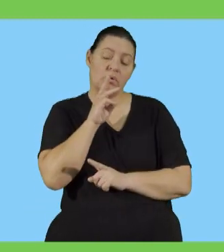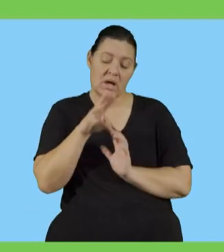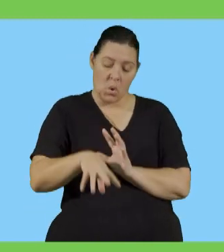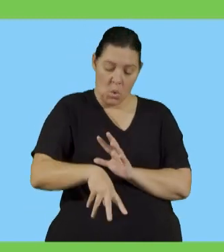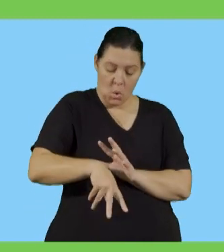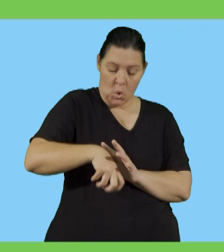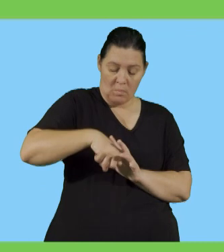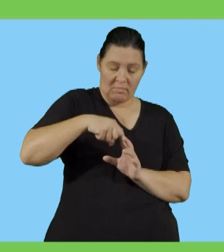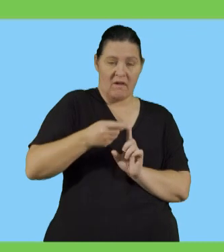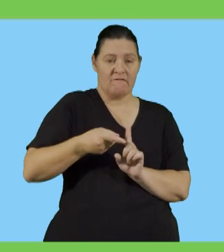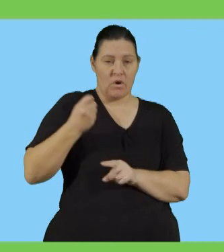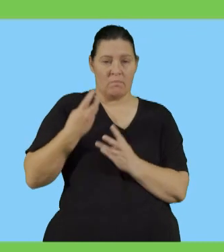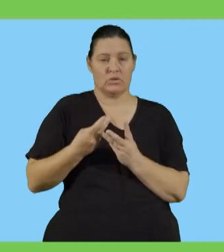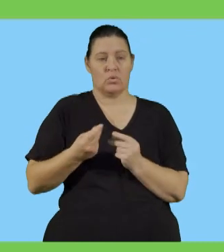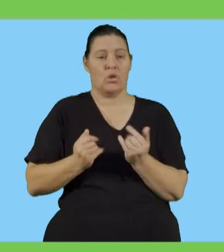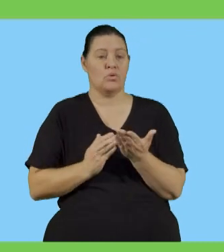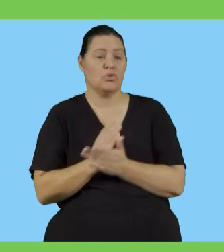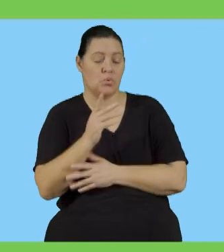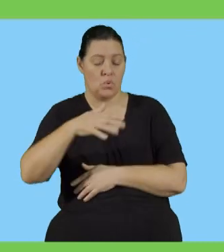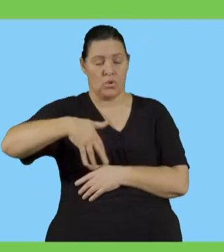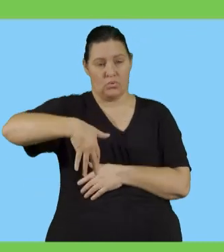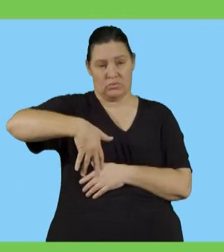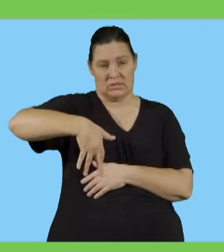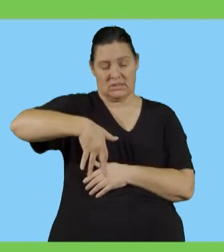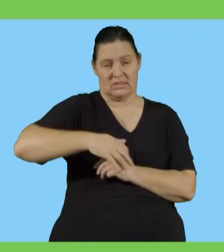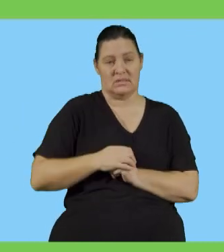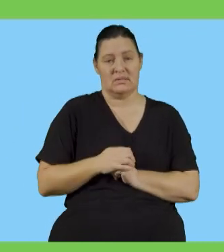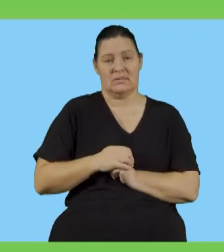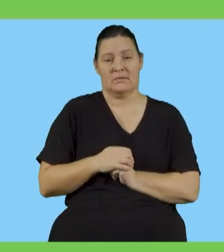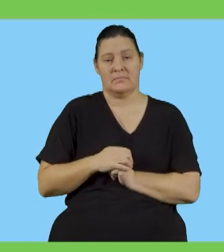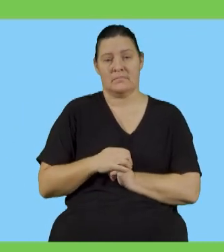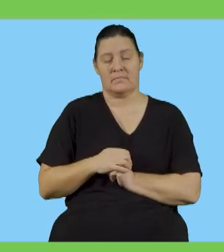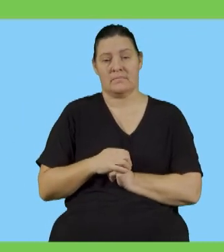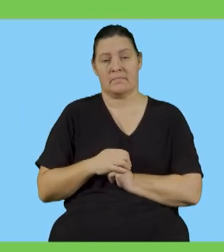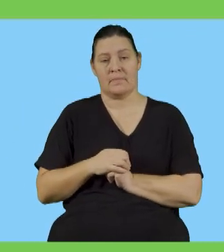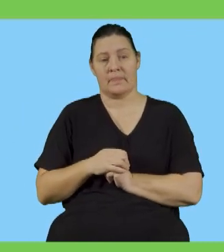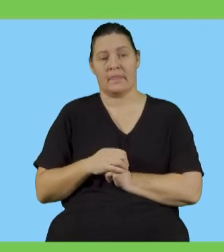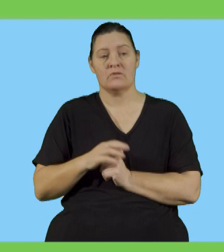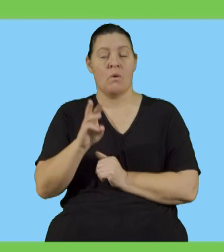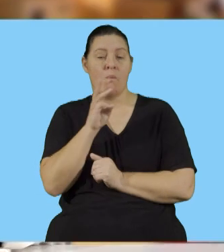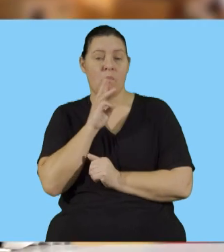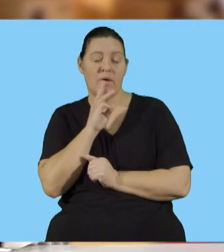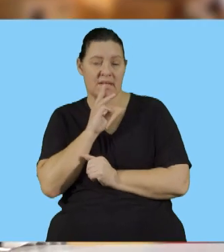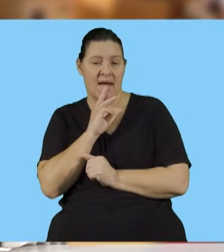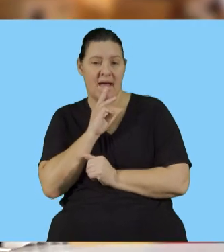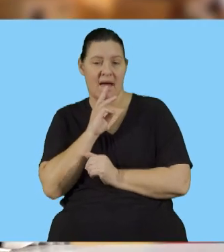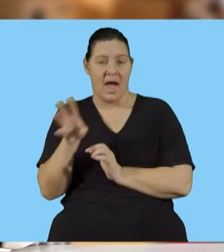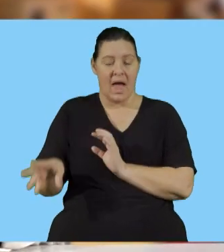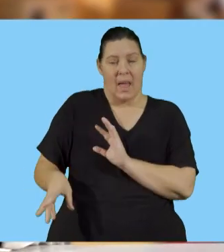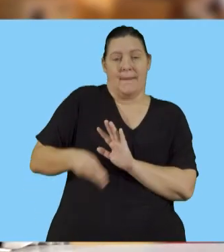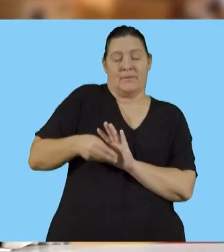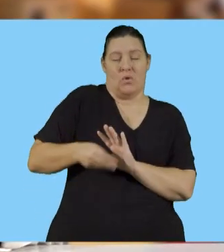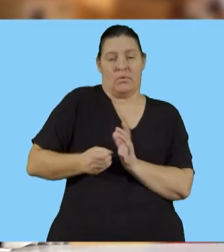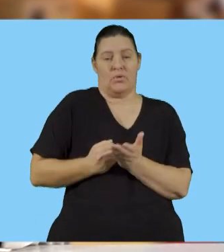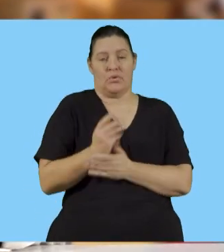from the soil through the roots. So the water is what is being absorbed from the